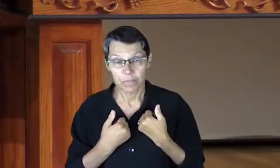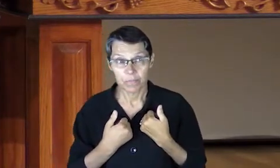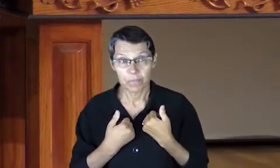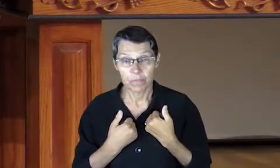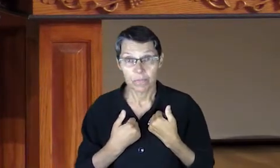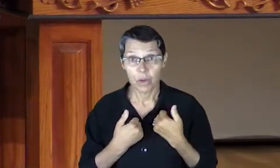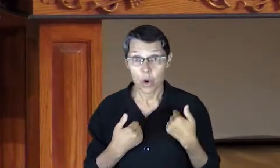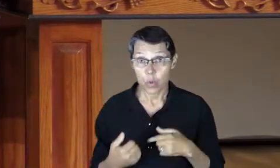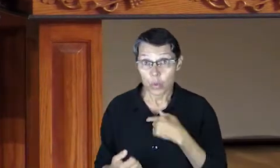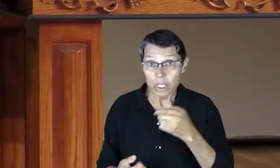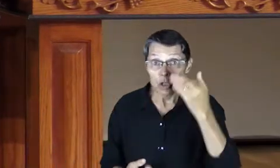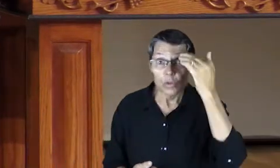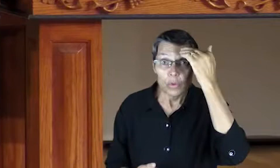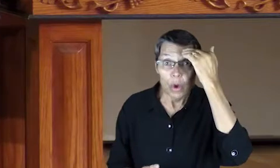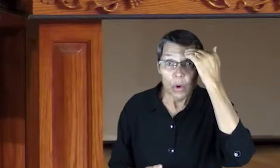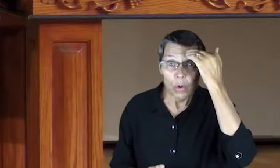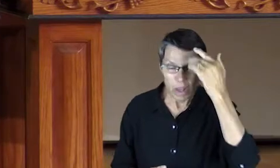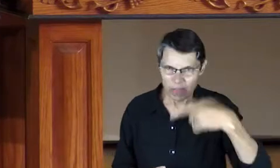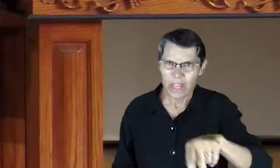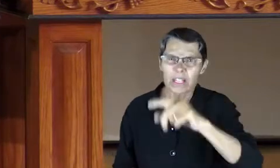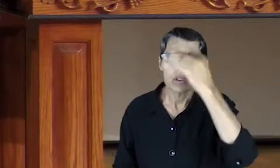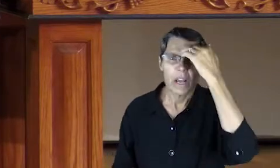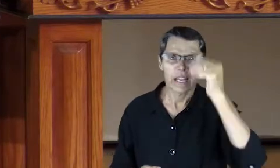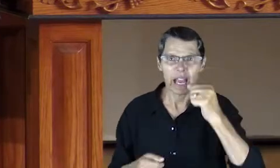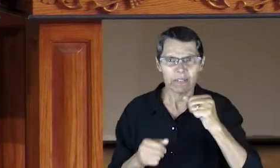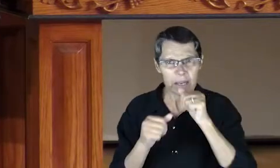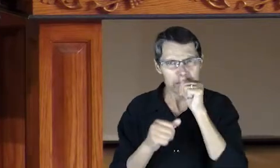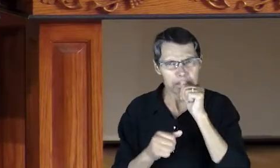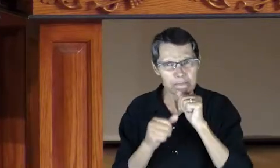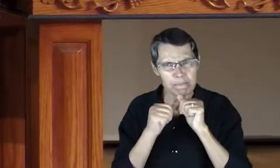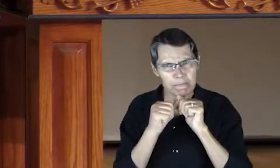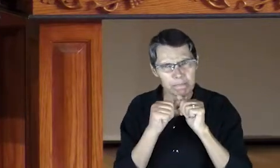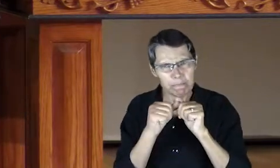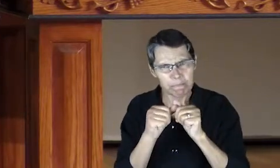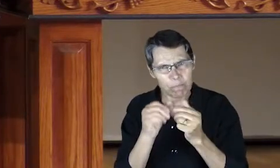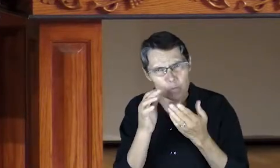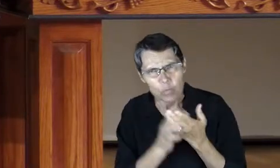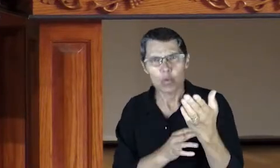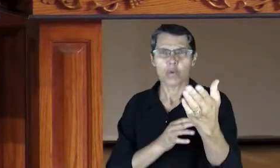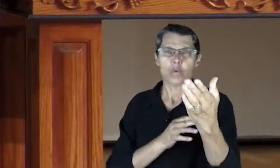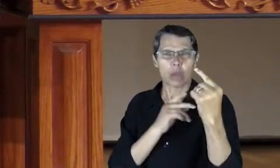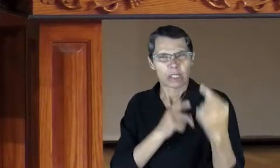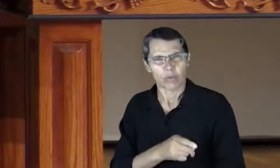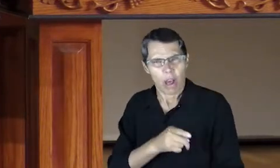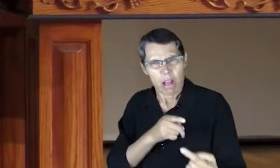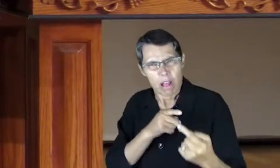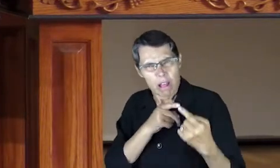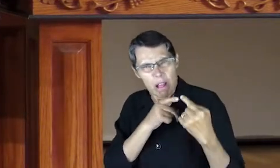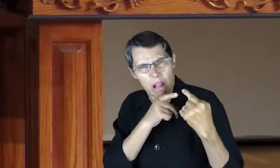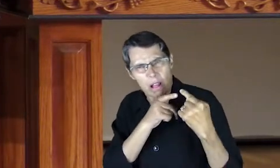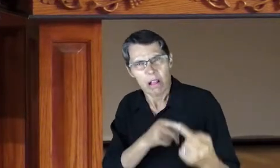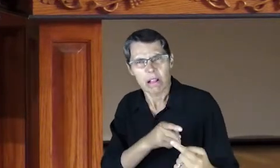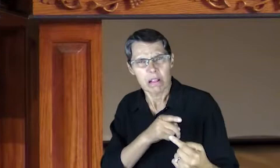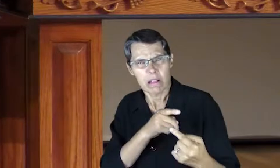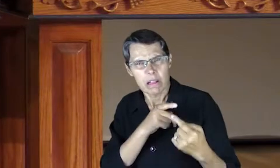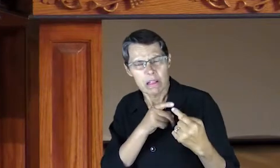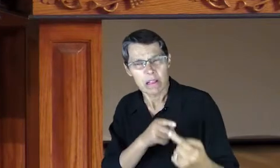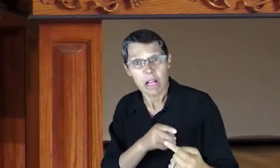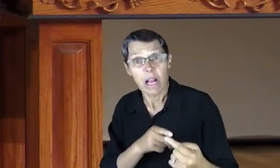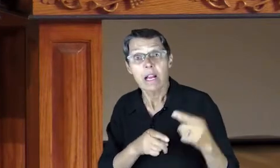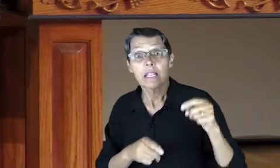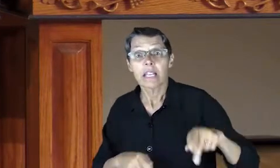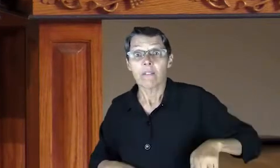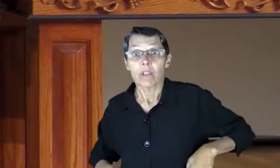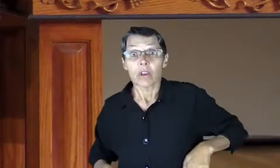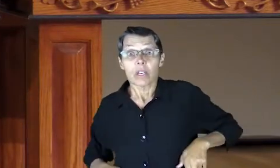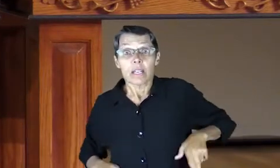We need to know if, and they need to know if they can endure a struggle that feels like it will go on forever. And what they need to do is